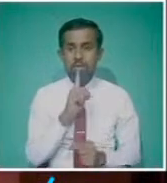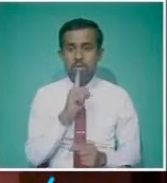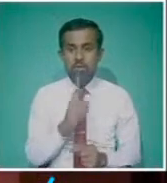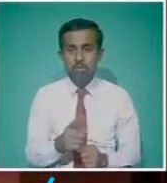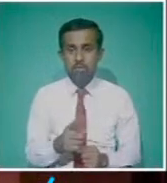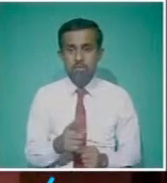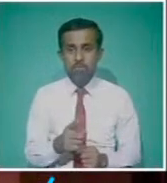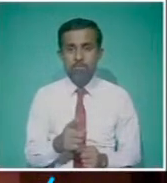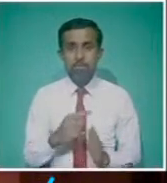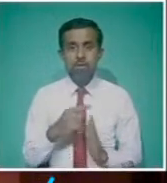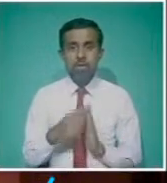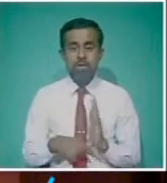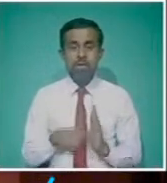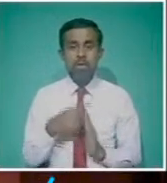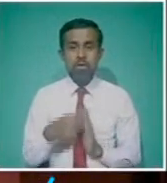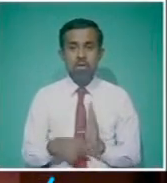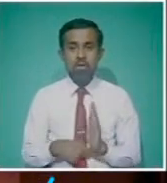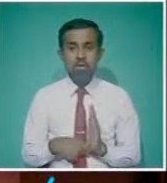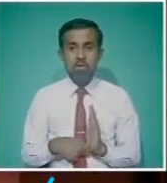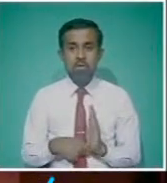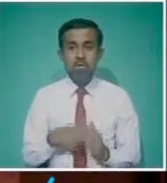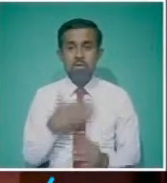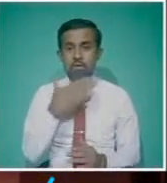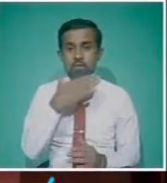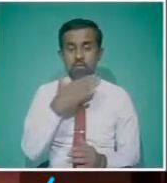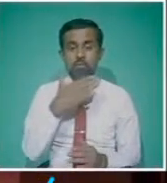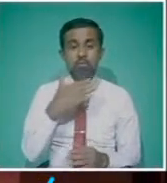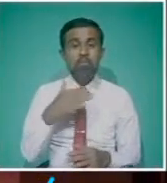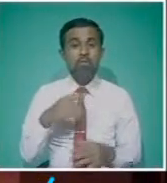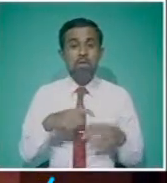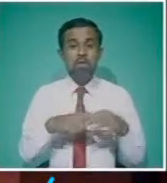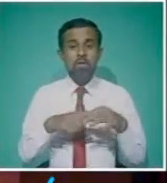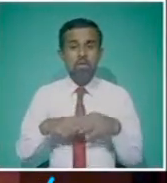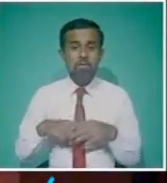reigning monarch, the late Queen Elizabeth II.